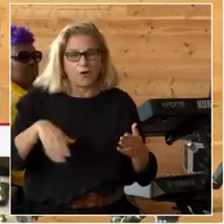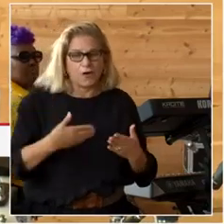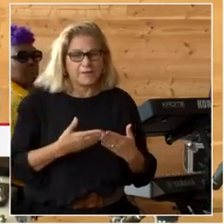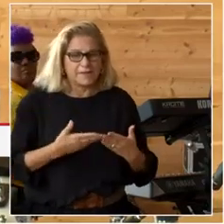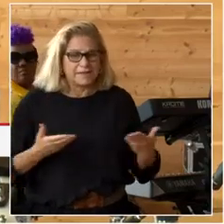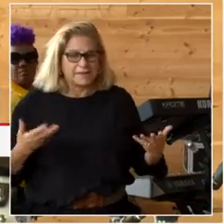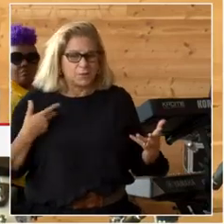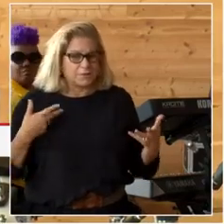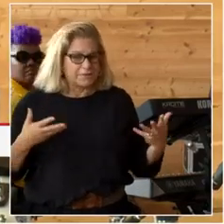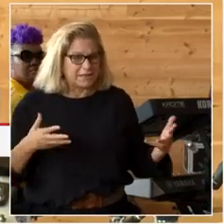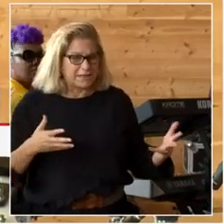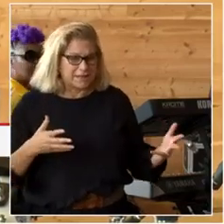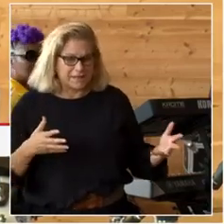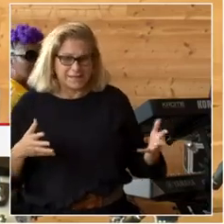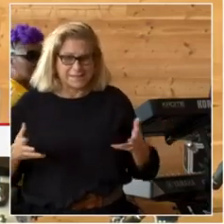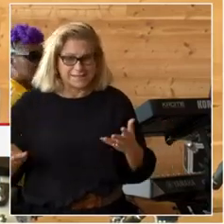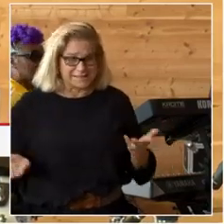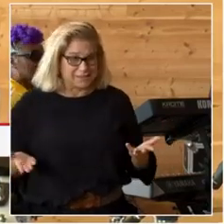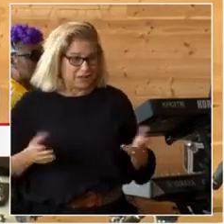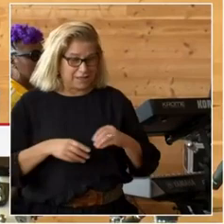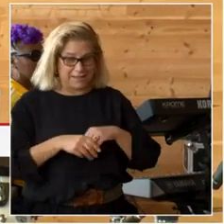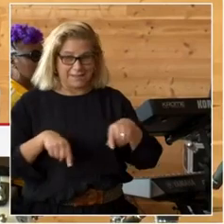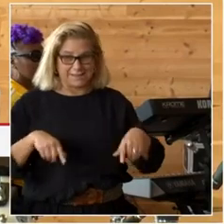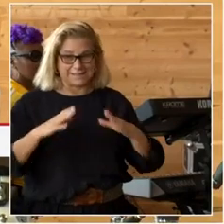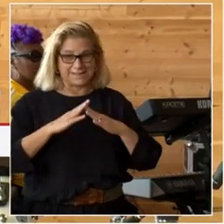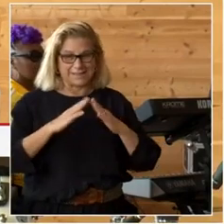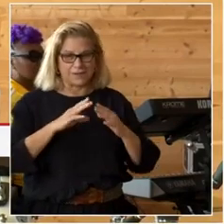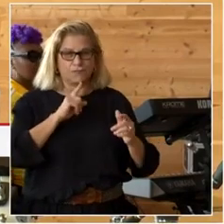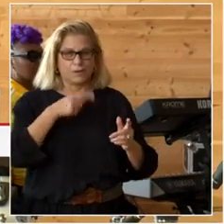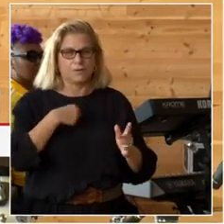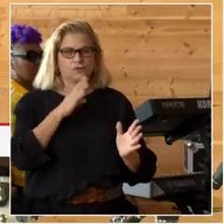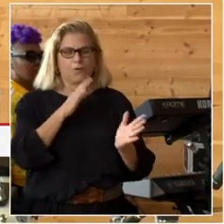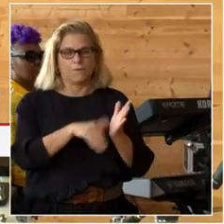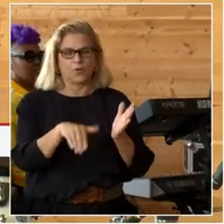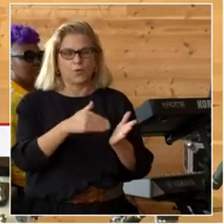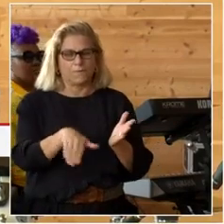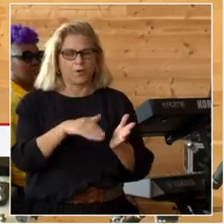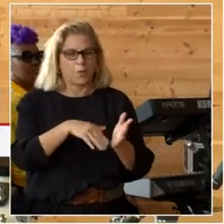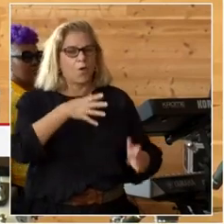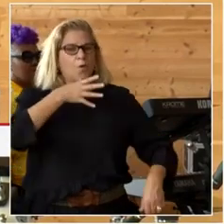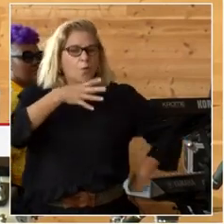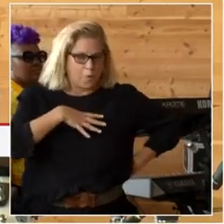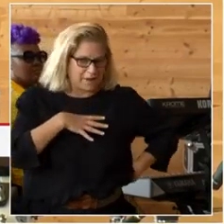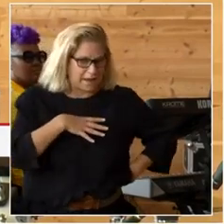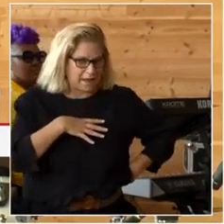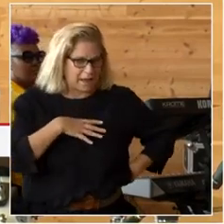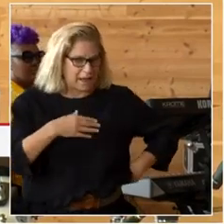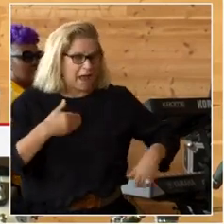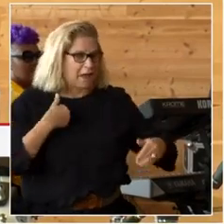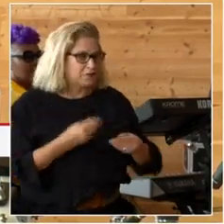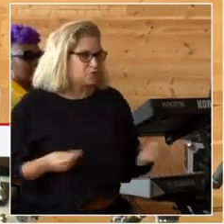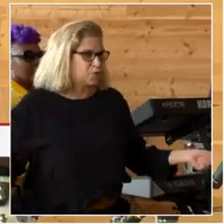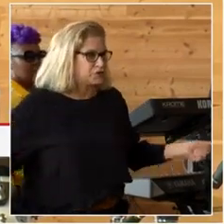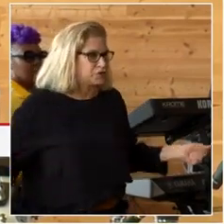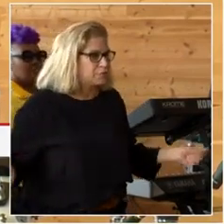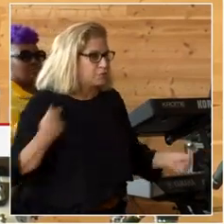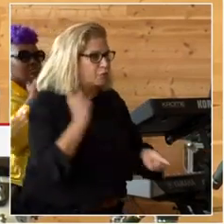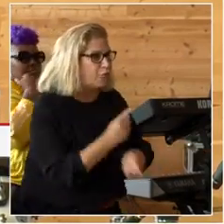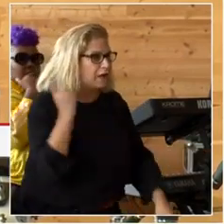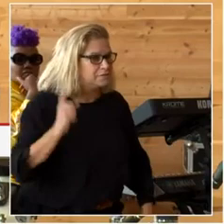city, I say this frequently, is that it's the women that have the solutions, right?